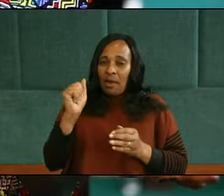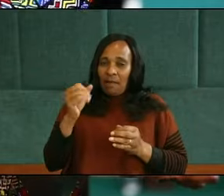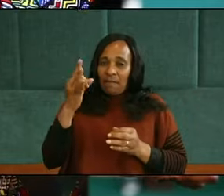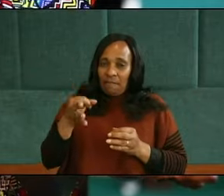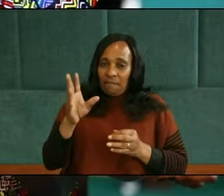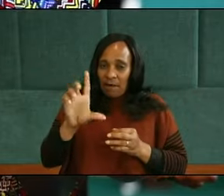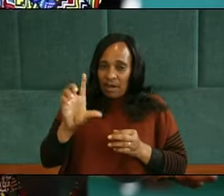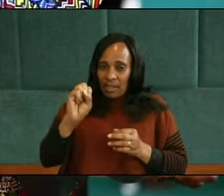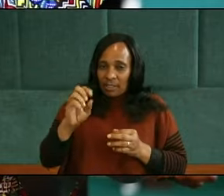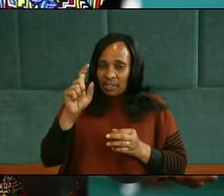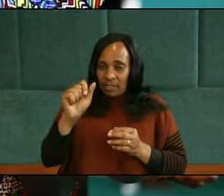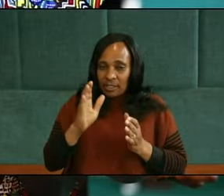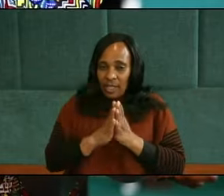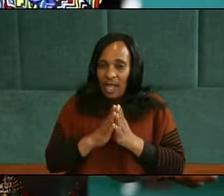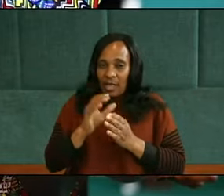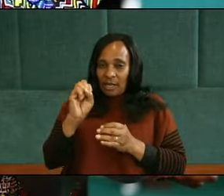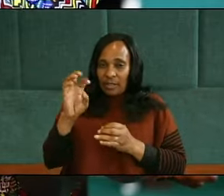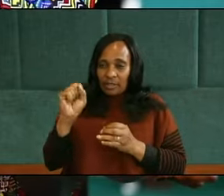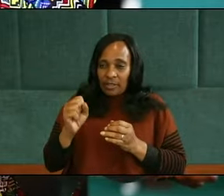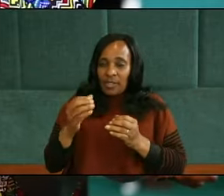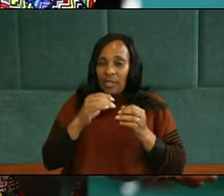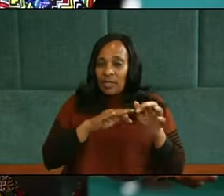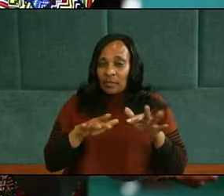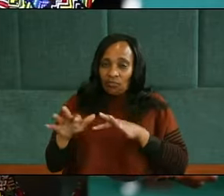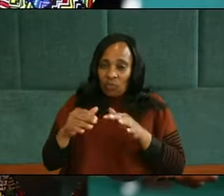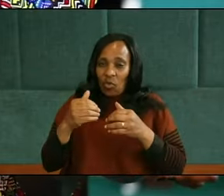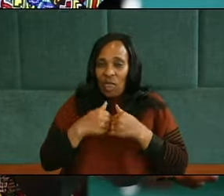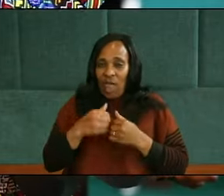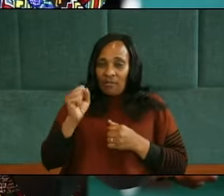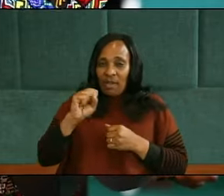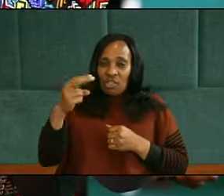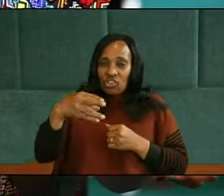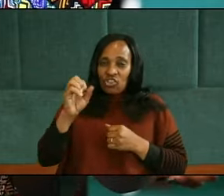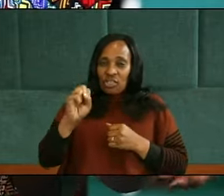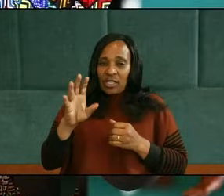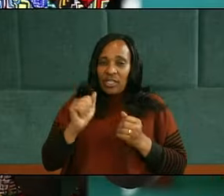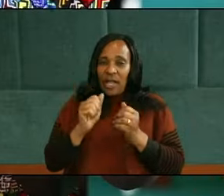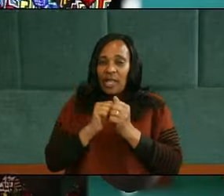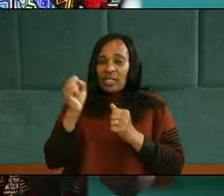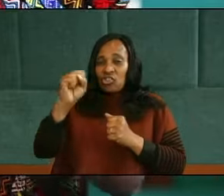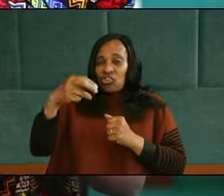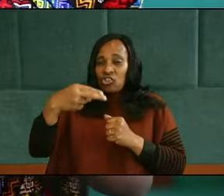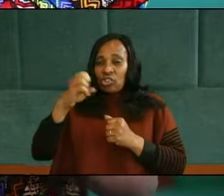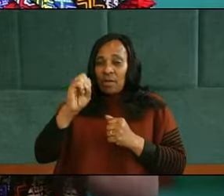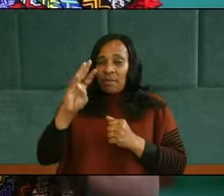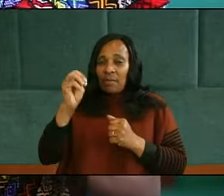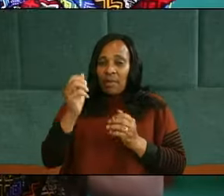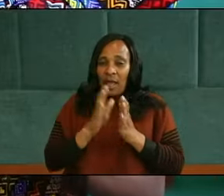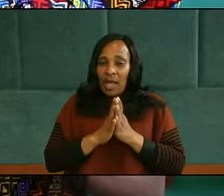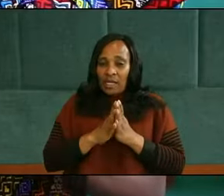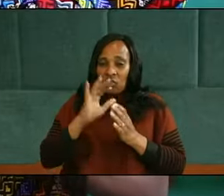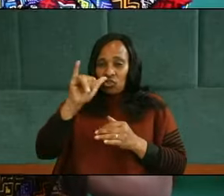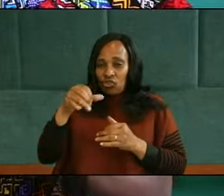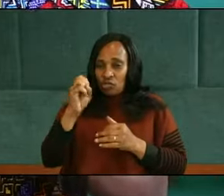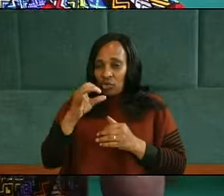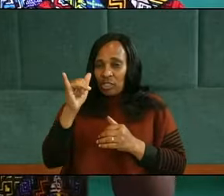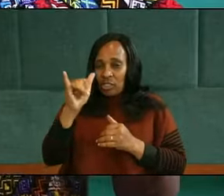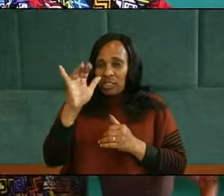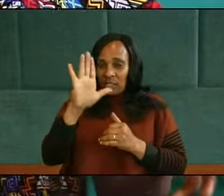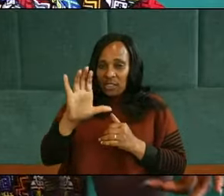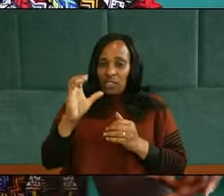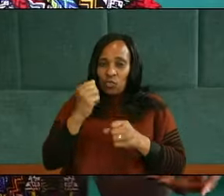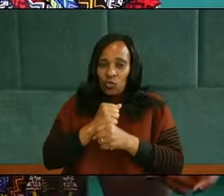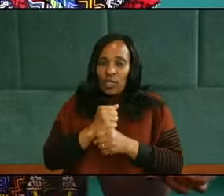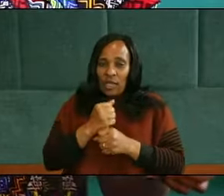we have Ashleen, Elsie, and Shema. And Jace will be doing our sign language. Before